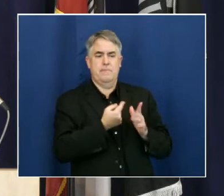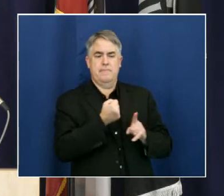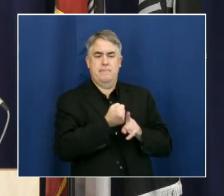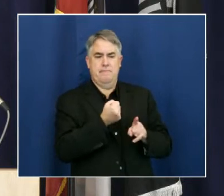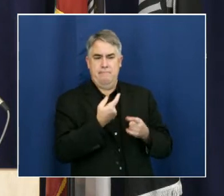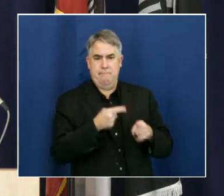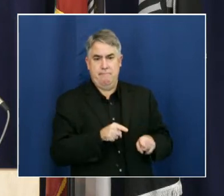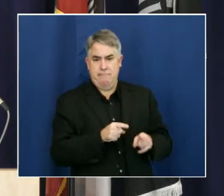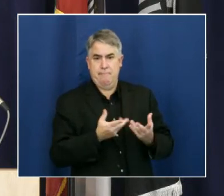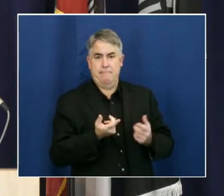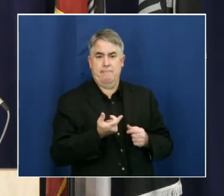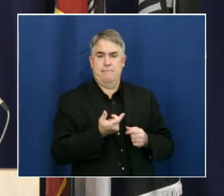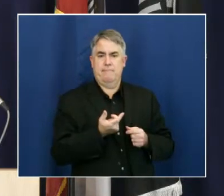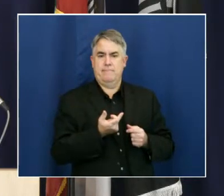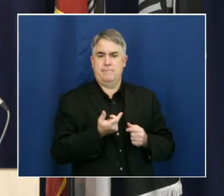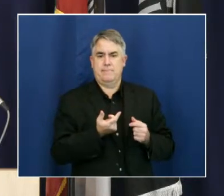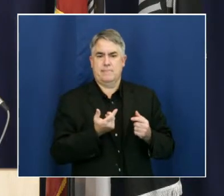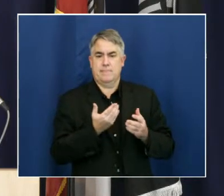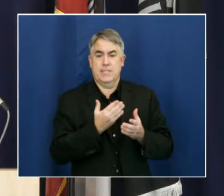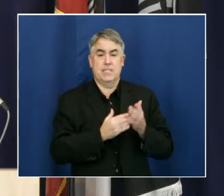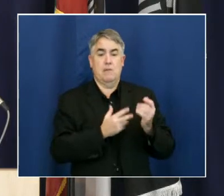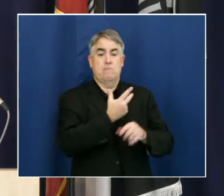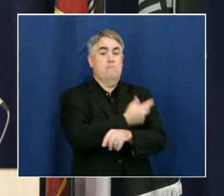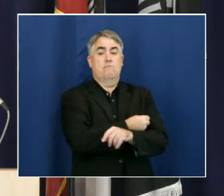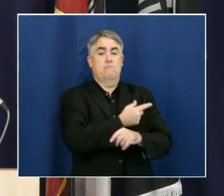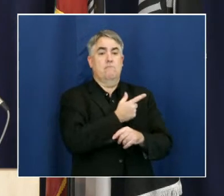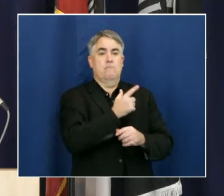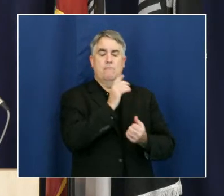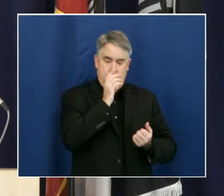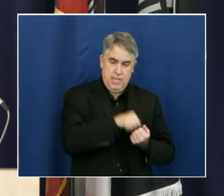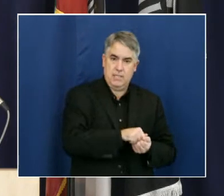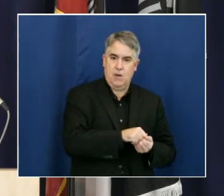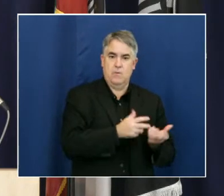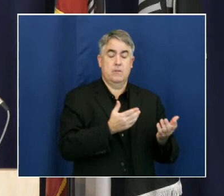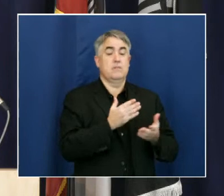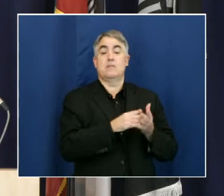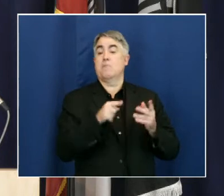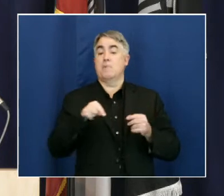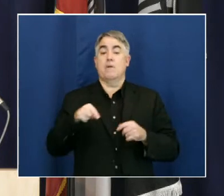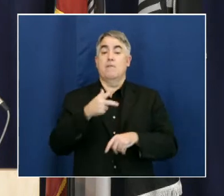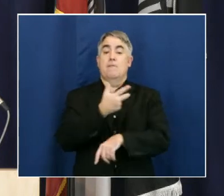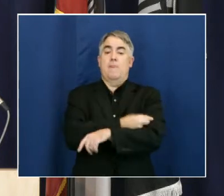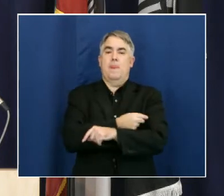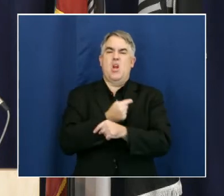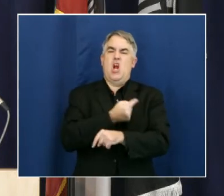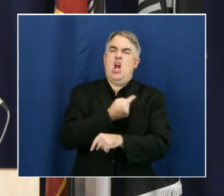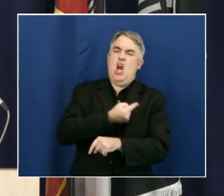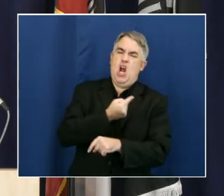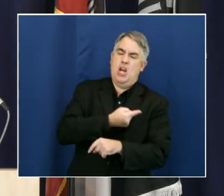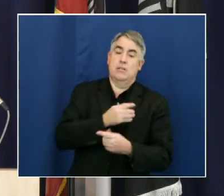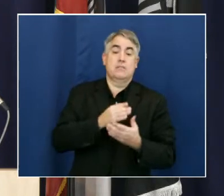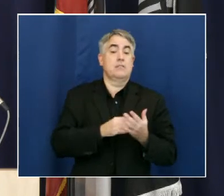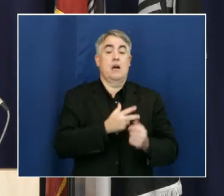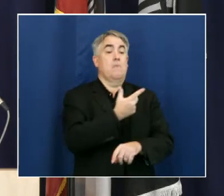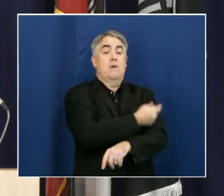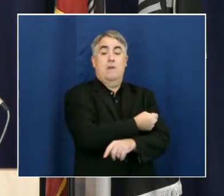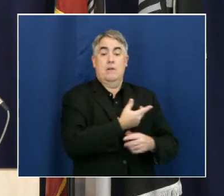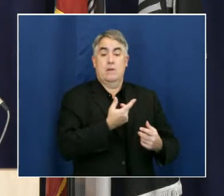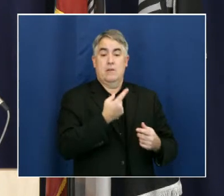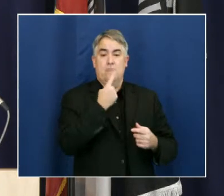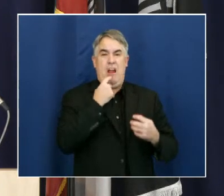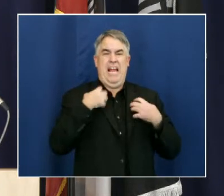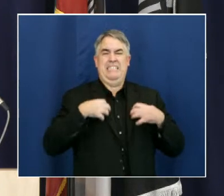any reactions. Some people get a shot and they faint. Some people have soreness at the site. Others might get hives or more significant